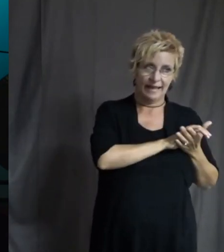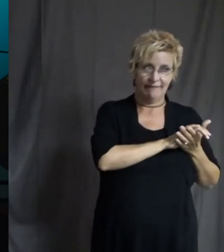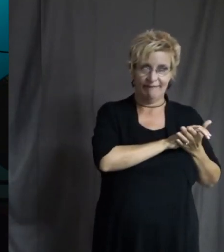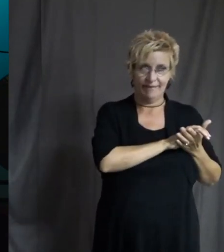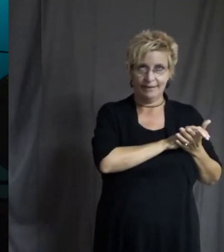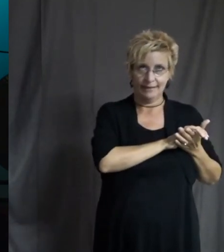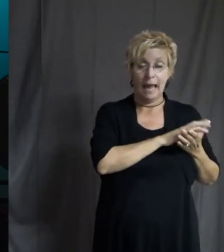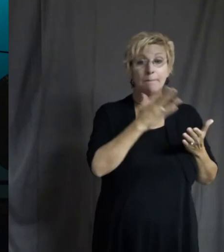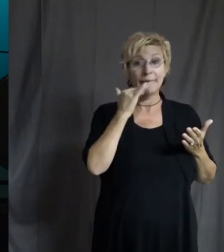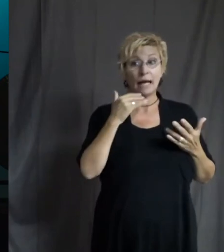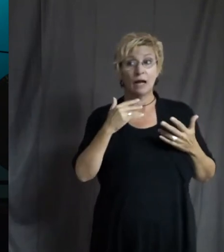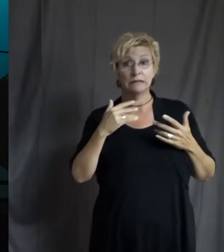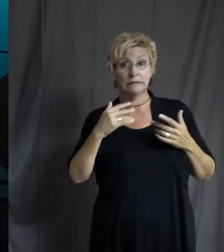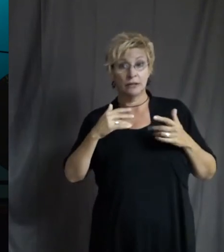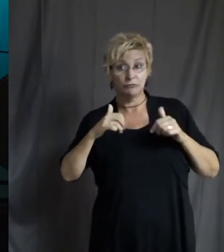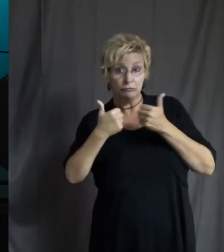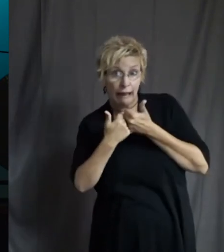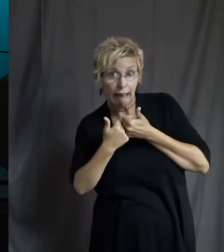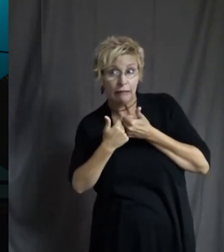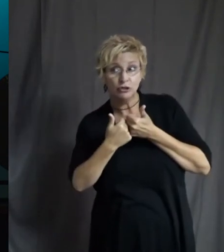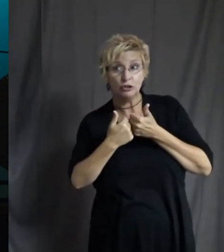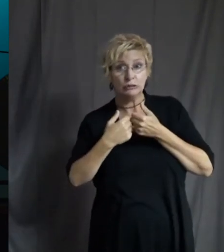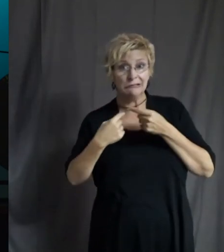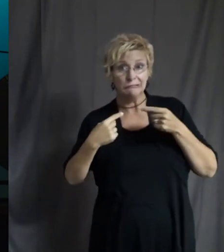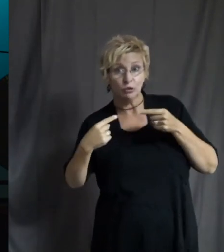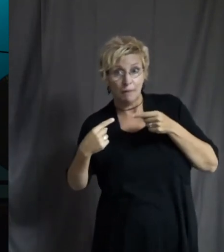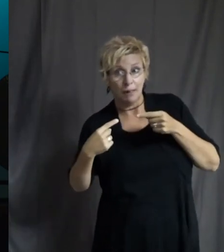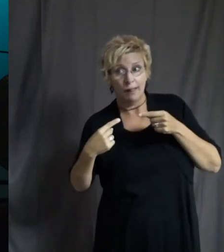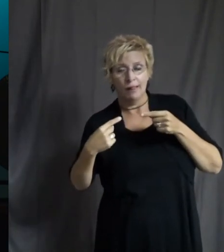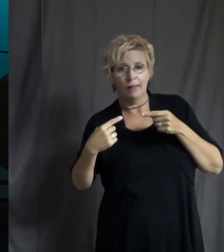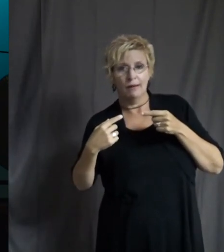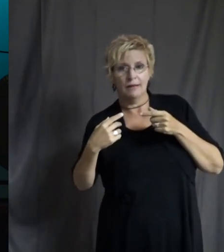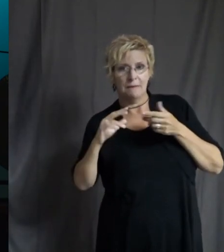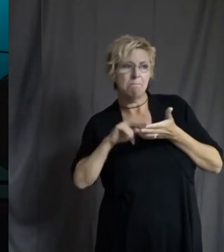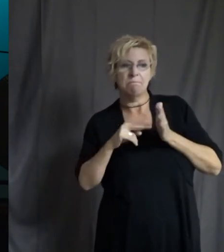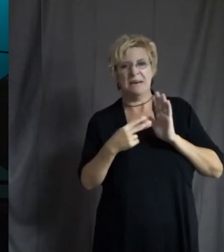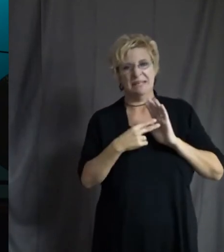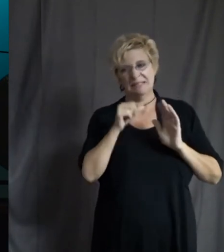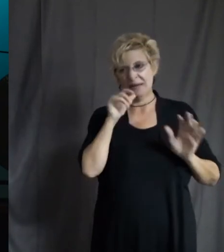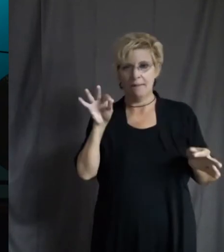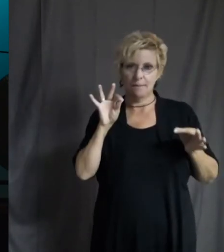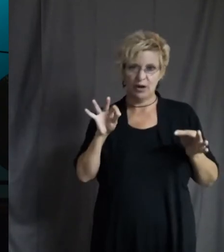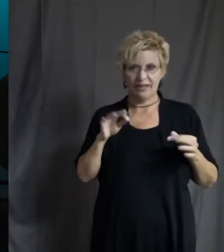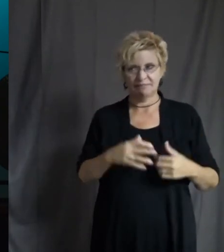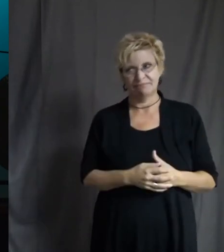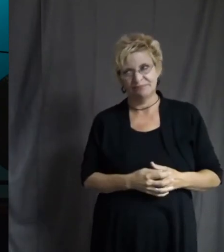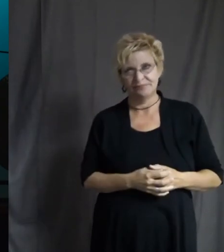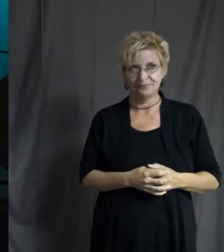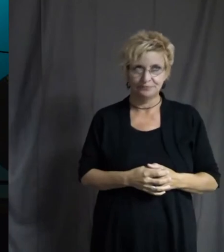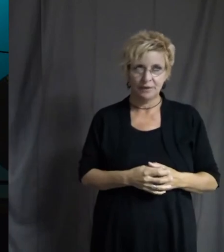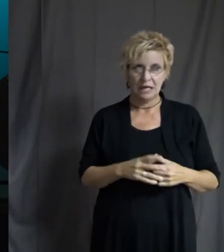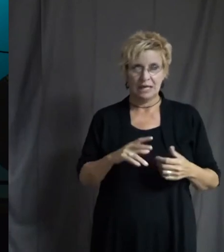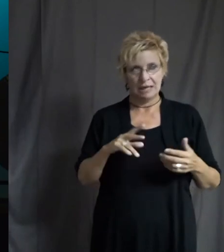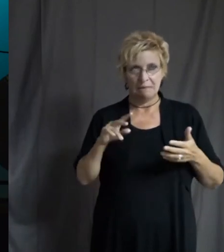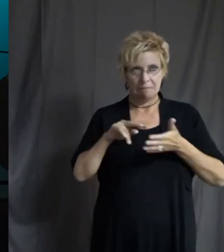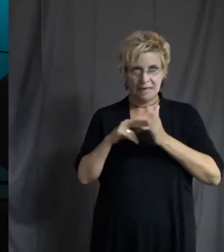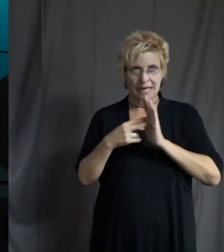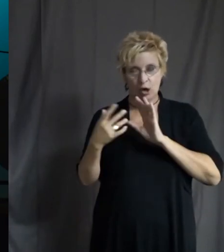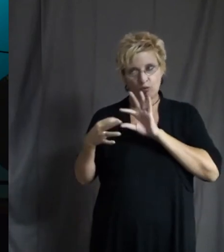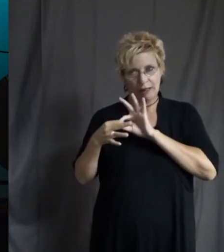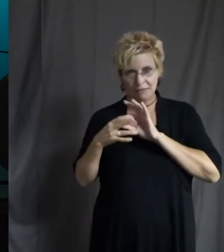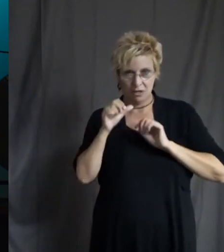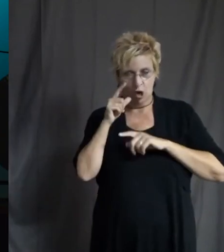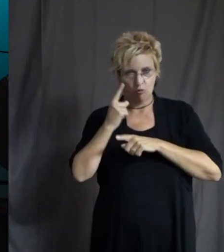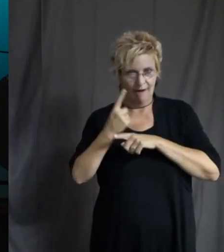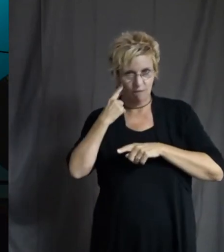pattern of the false belief that just because there was trouble or a challenge in a relationship, that it somehow meant it wasn't